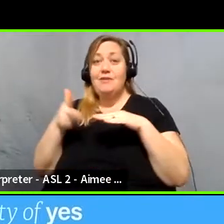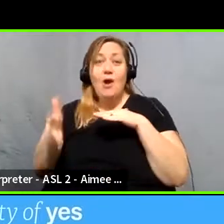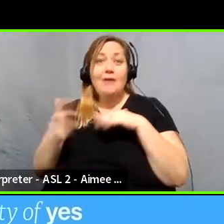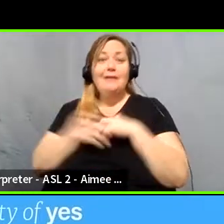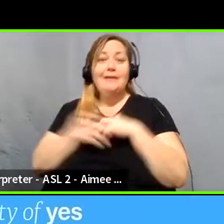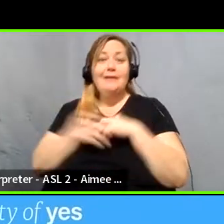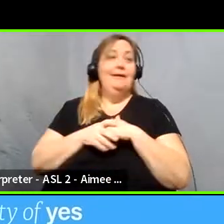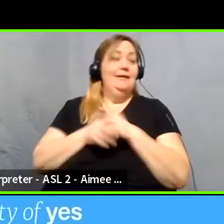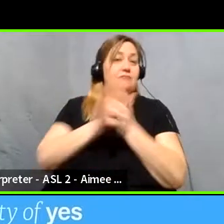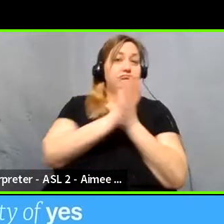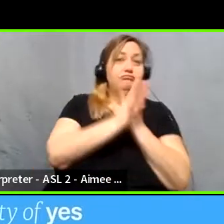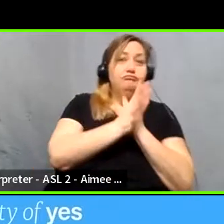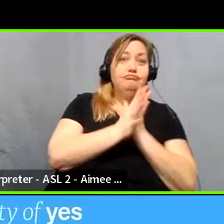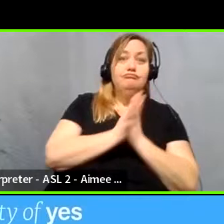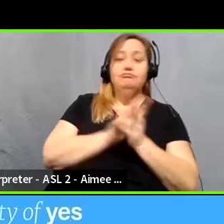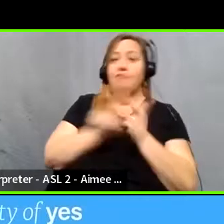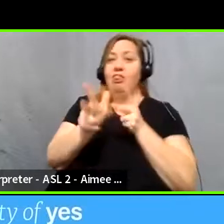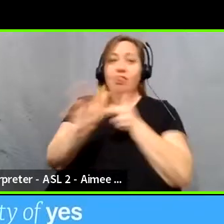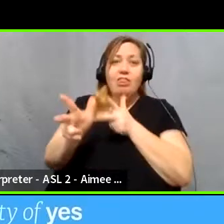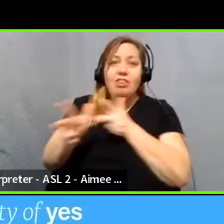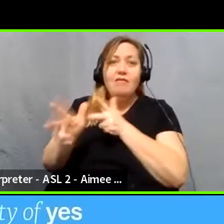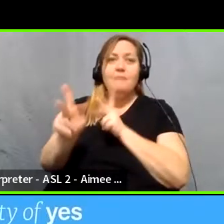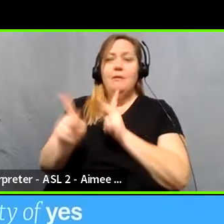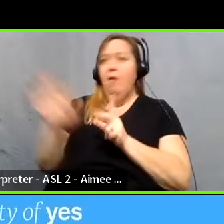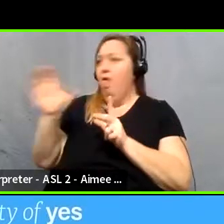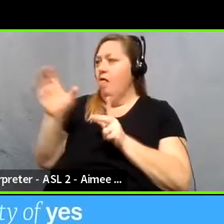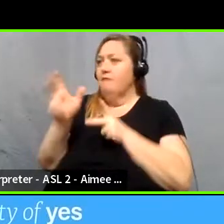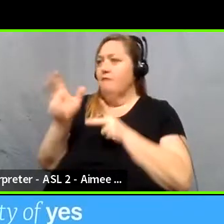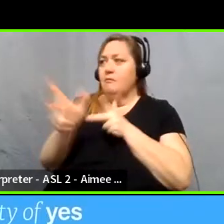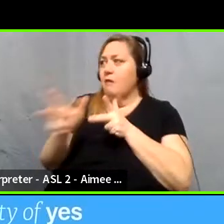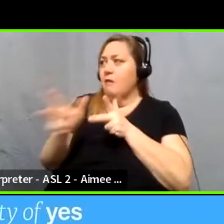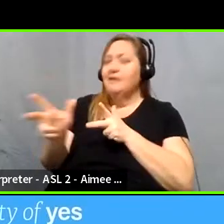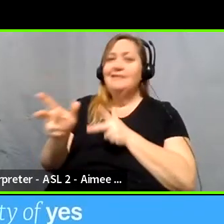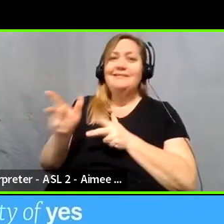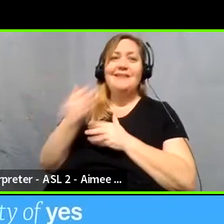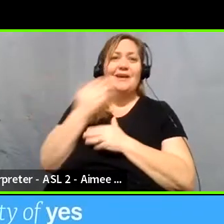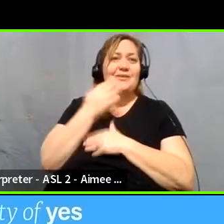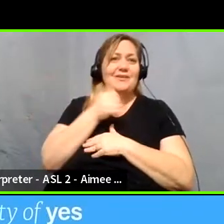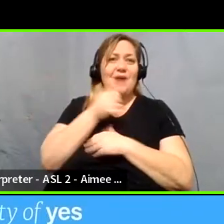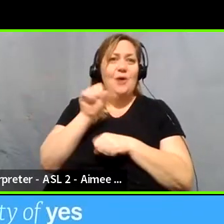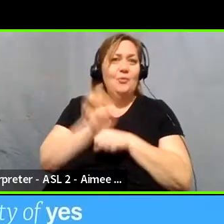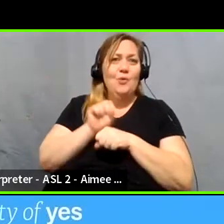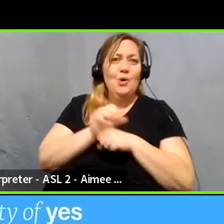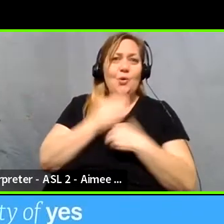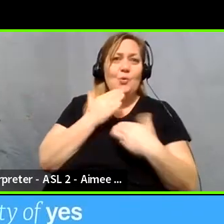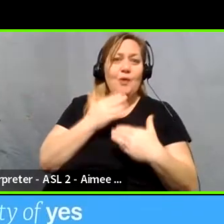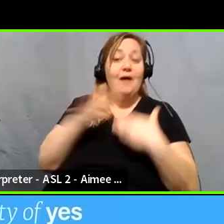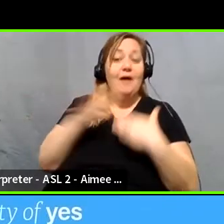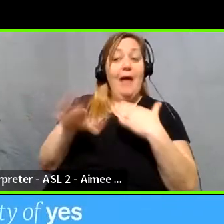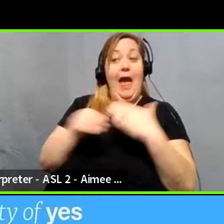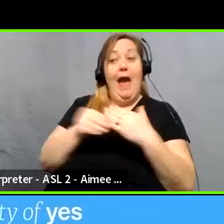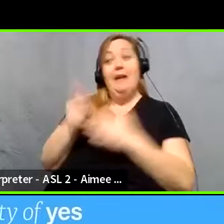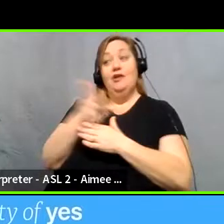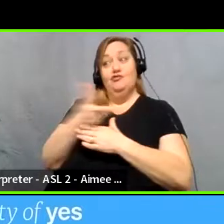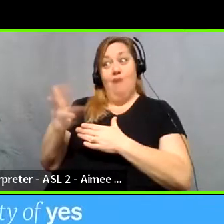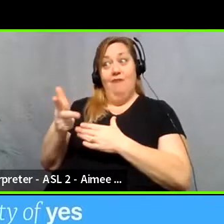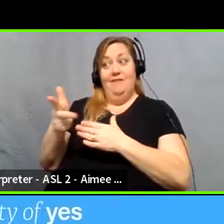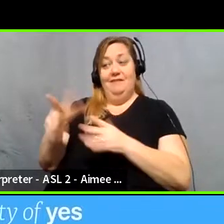traffic as people look for parking. I am aware that that is not how that works and that actually adding more parking actually causes more traffic.